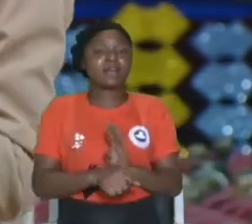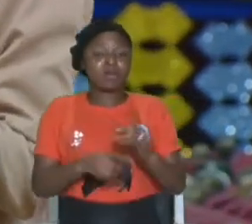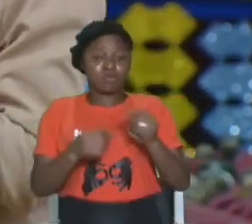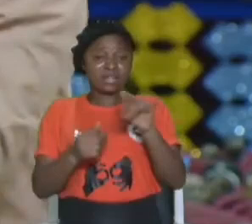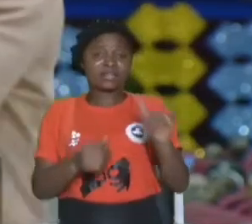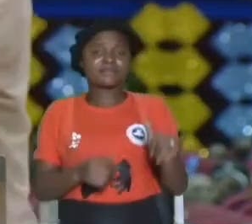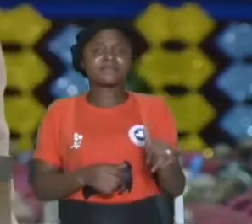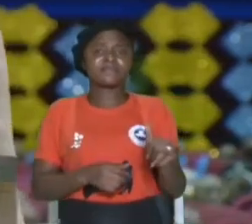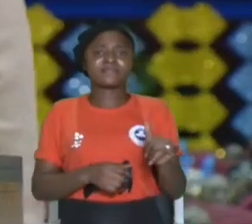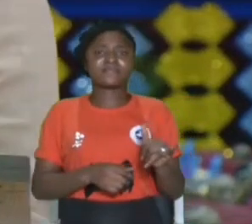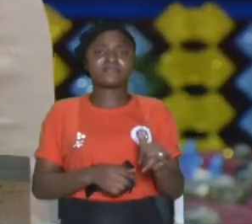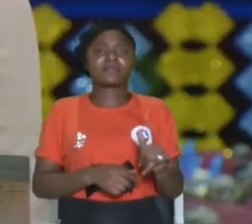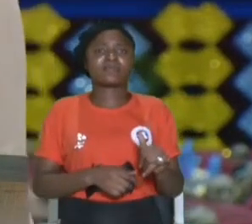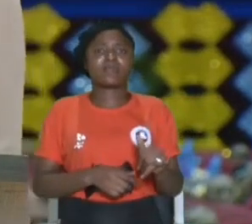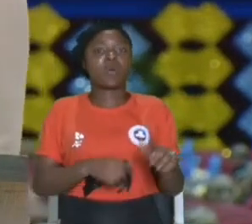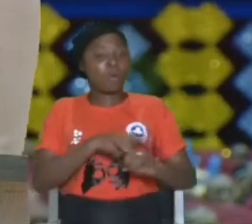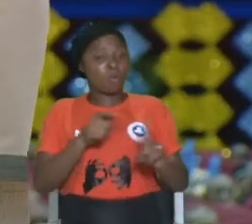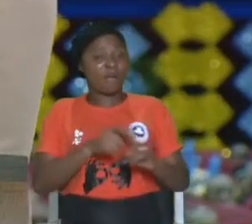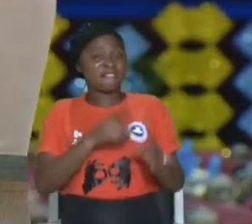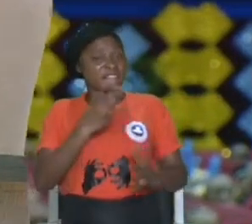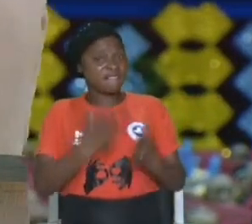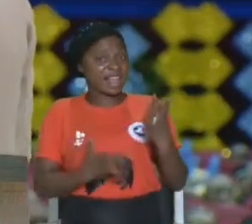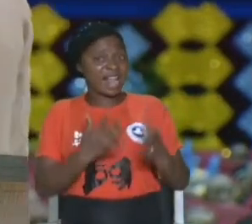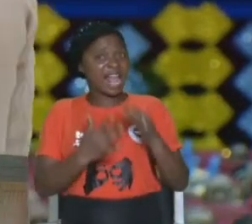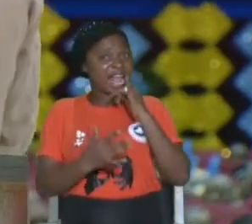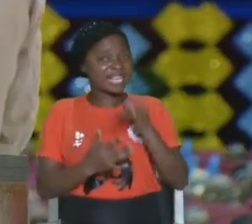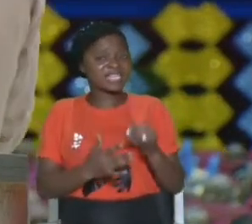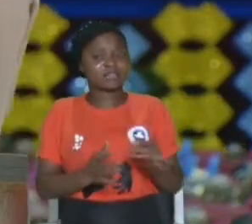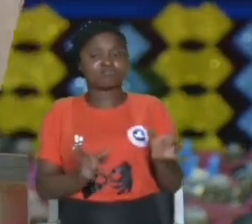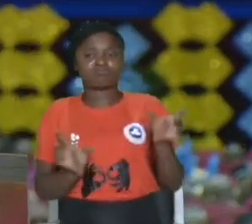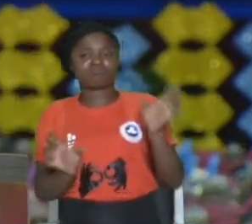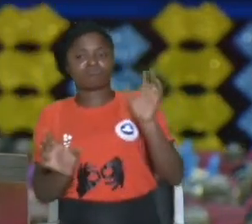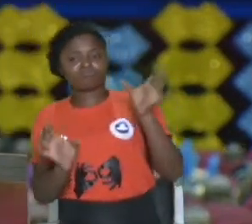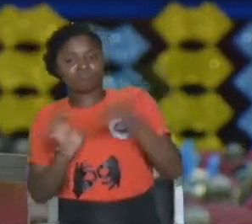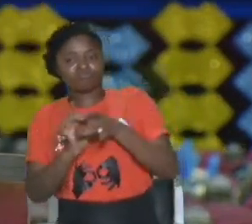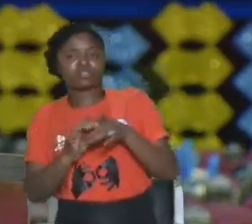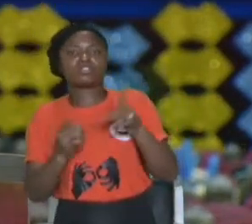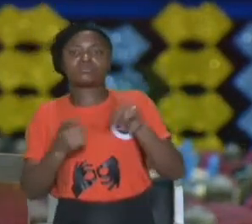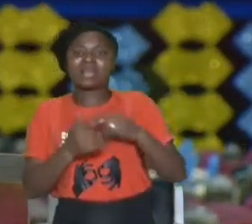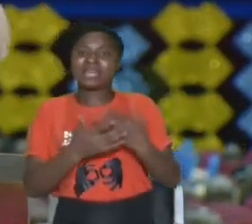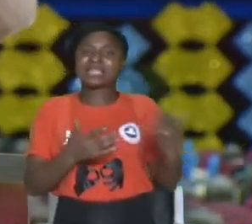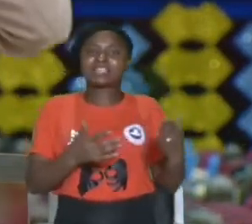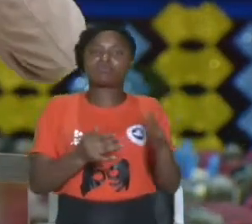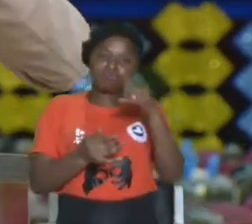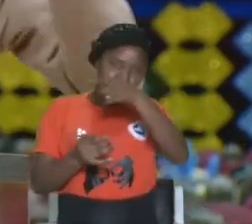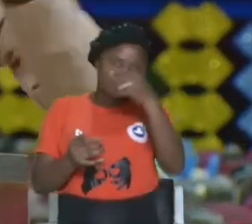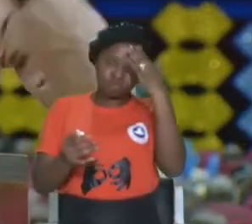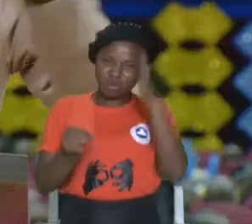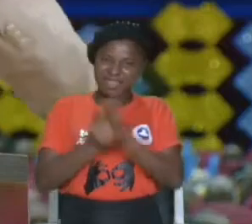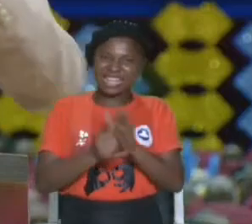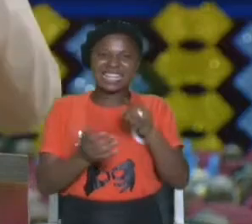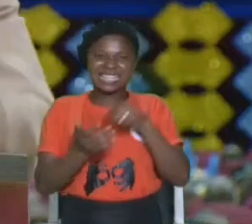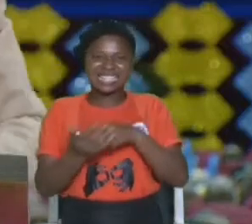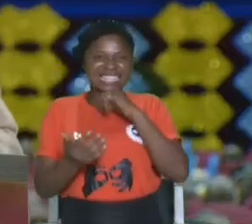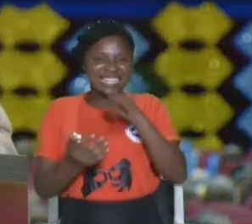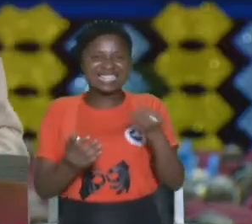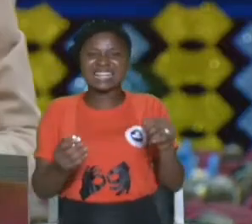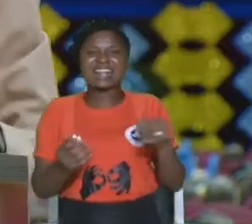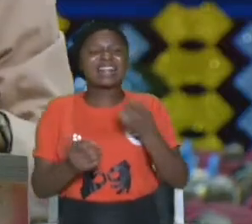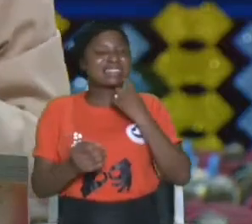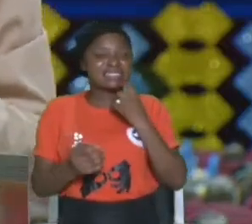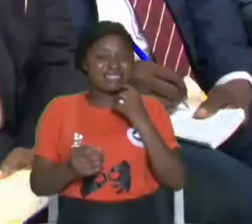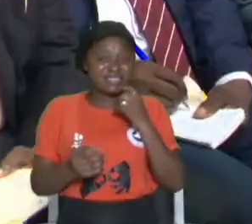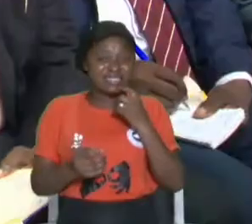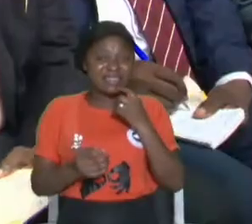Quickly, when fire is attached to anything, you know that this is serious business.